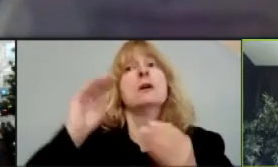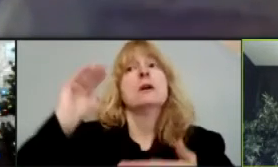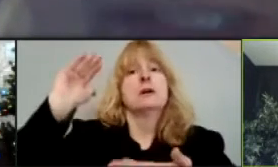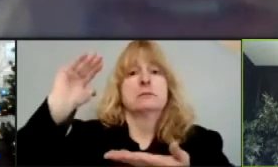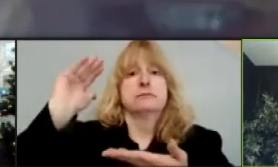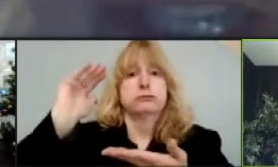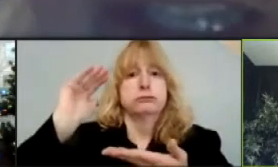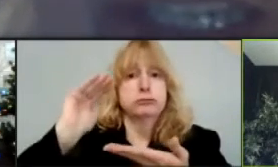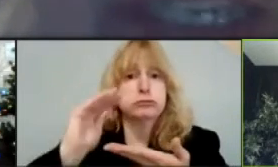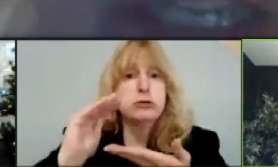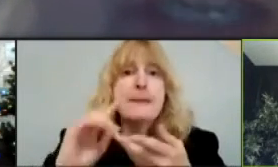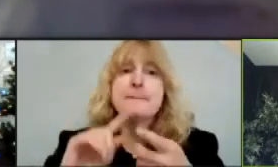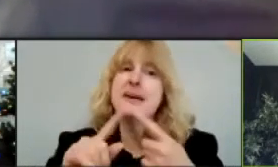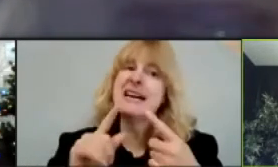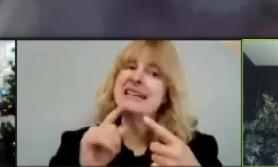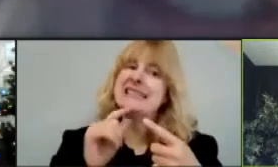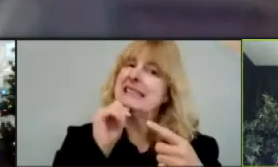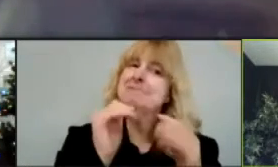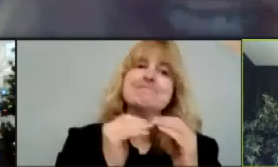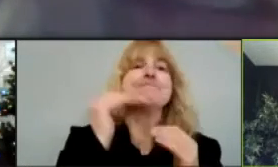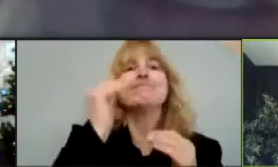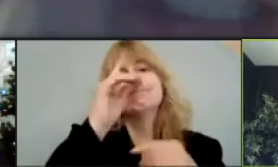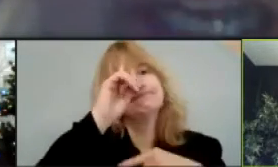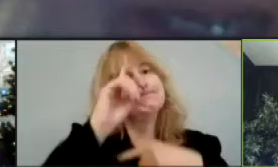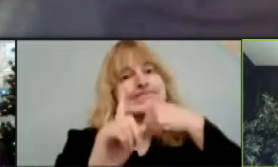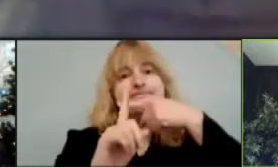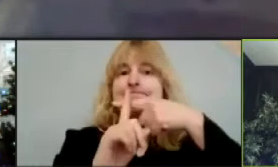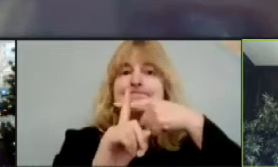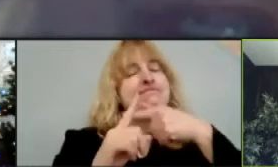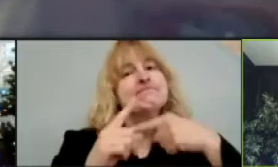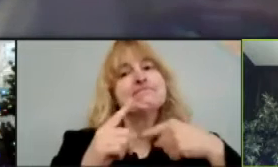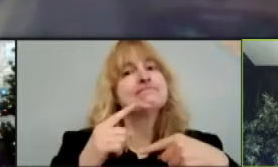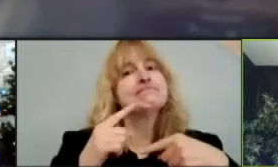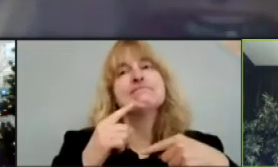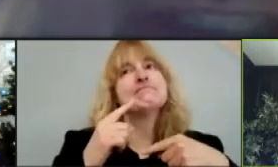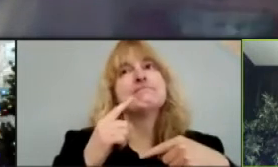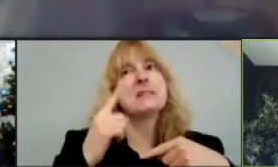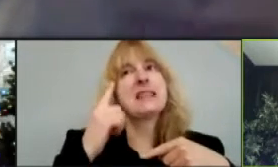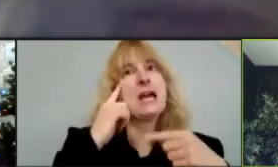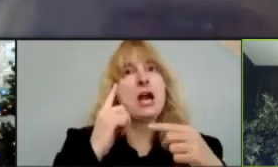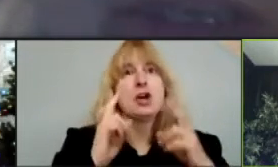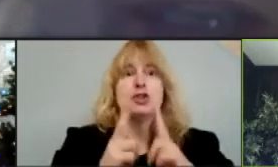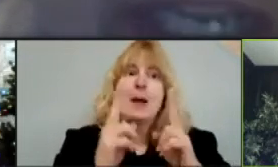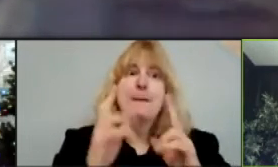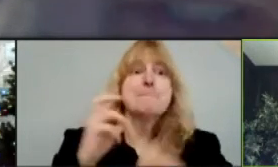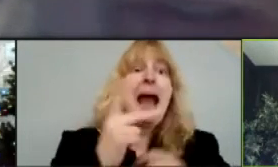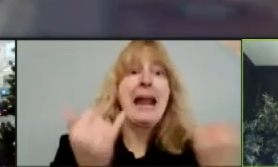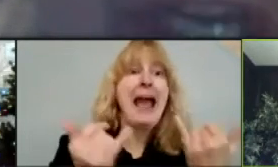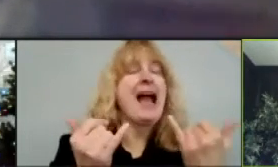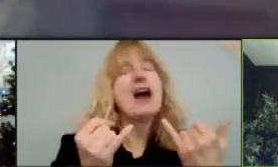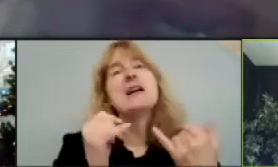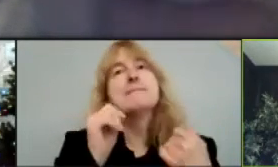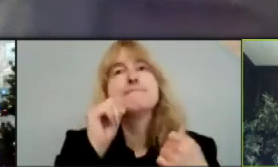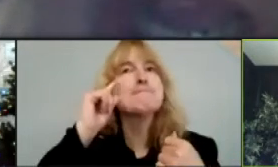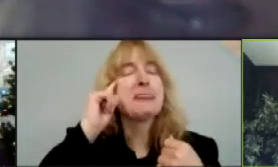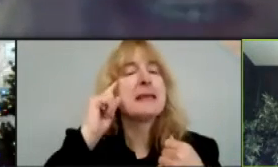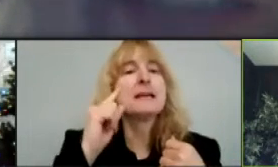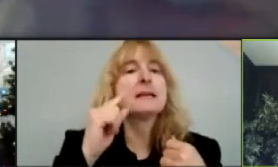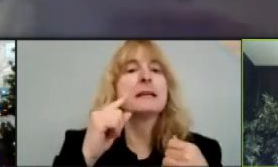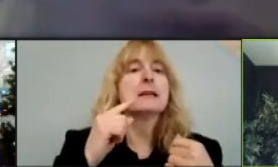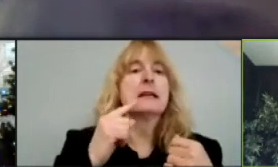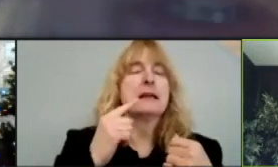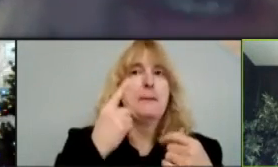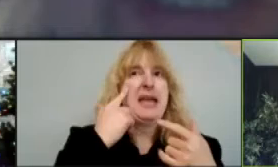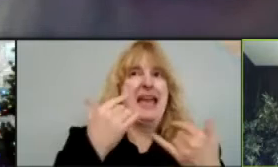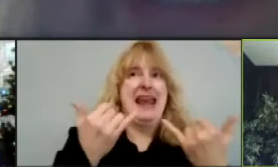overly optimistic. I think we may see rates tick up when individuals are coming back from the holidays